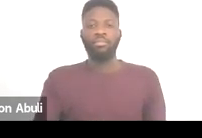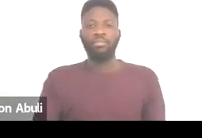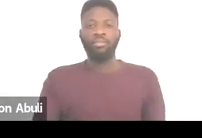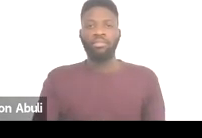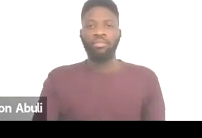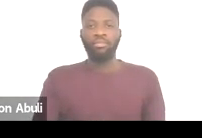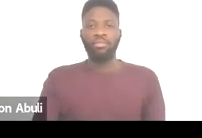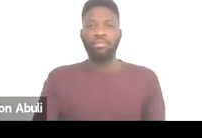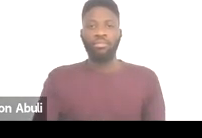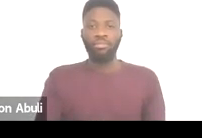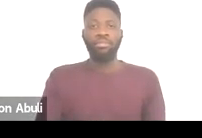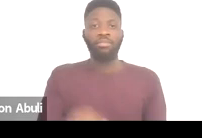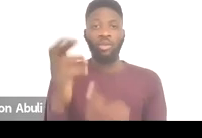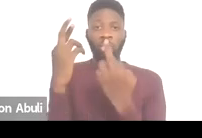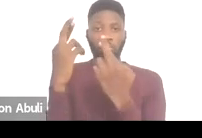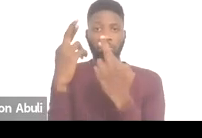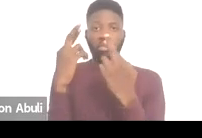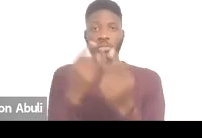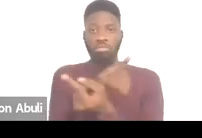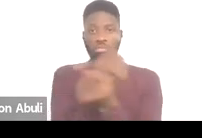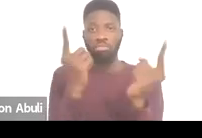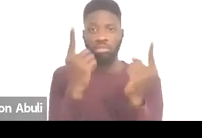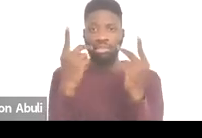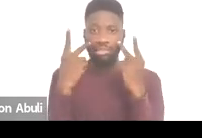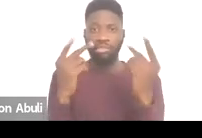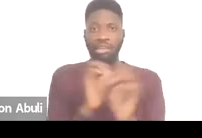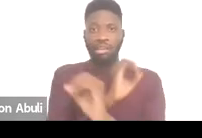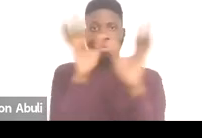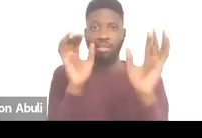I hope this is clear for everyone.